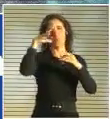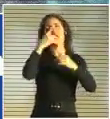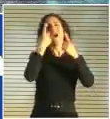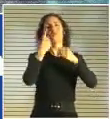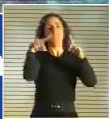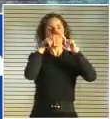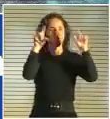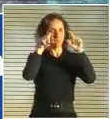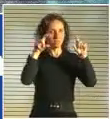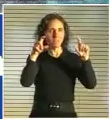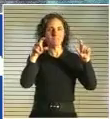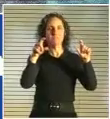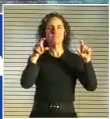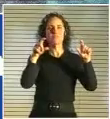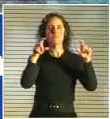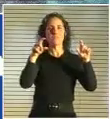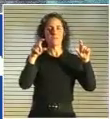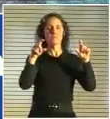despite it being maybe a leap of faith, I think,